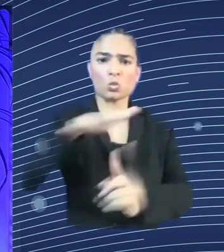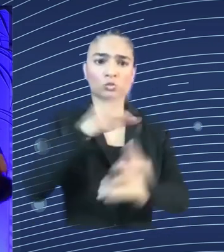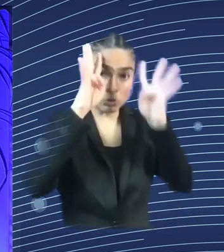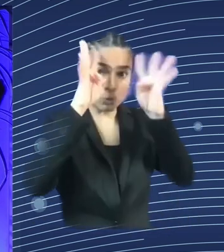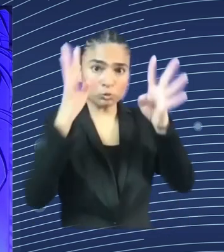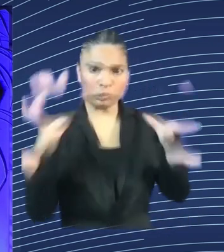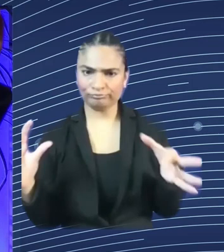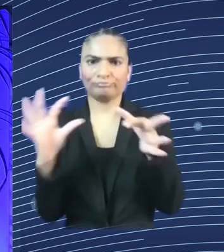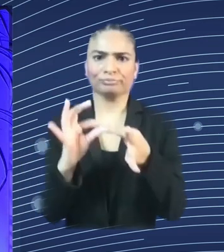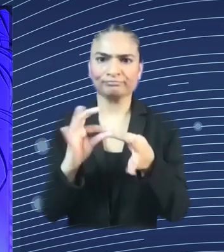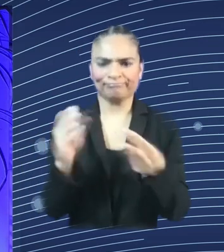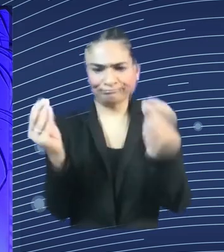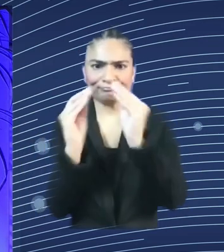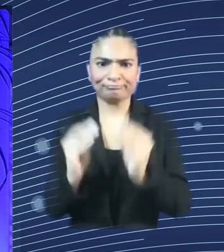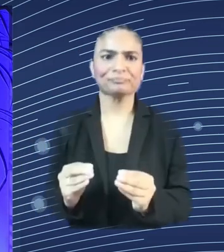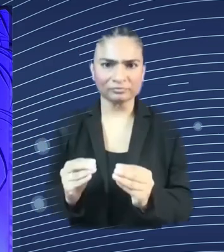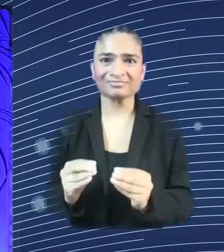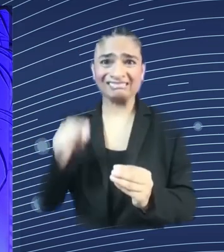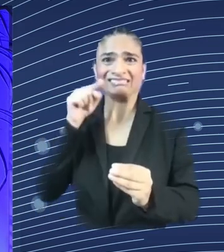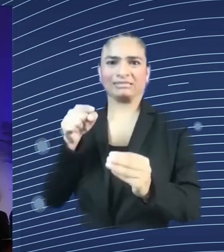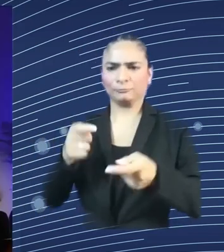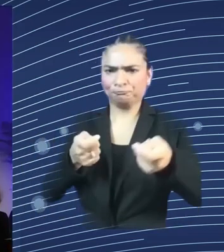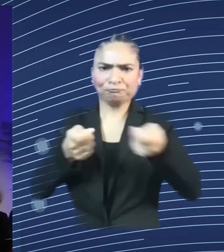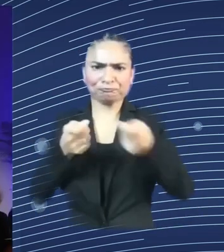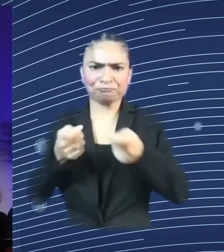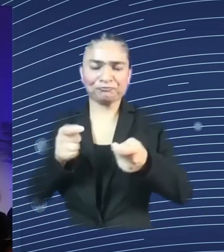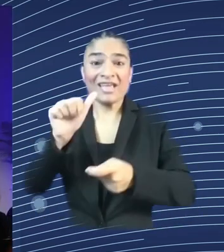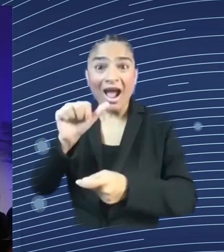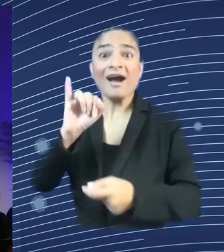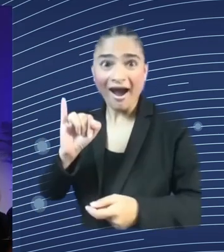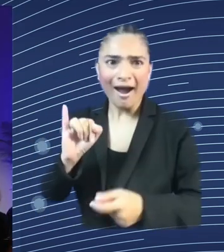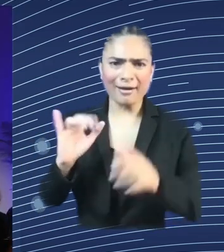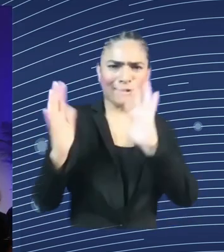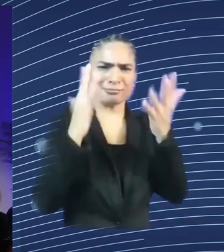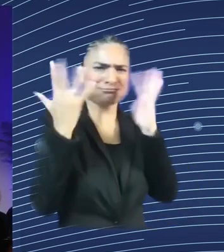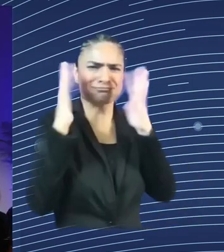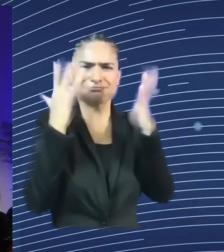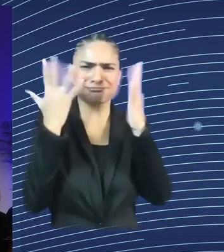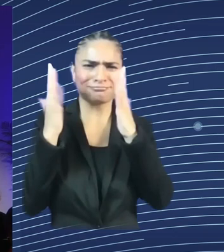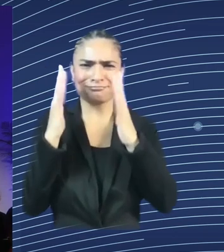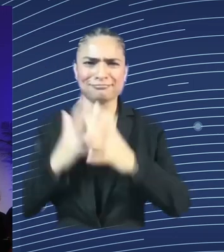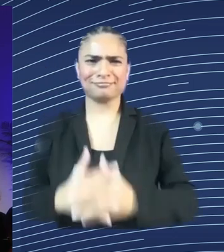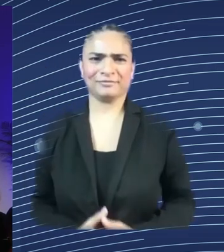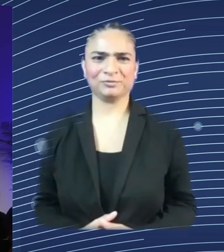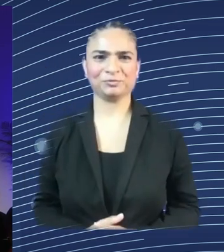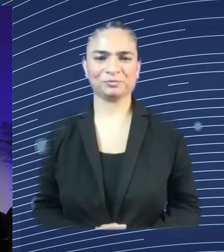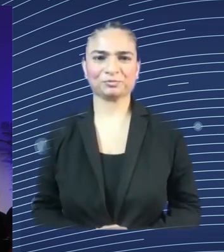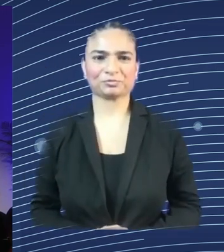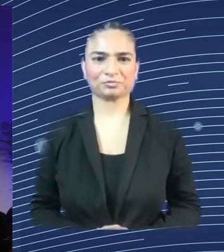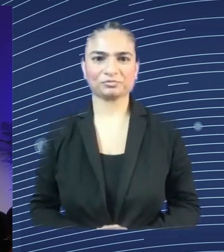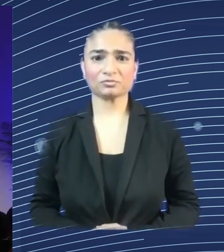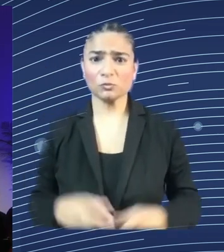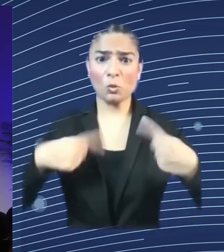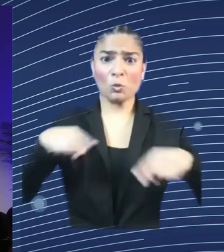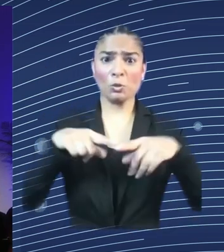We're setting the bar quite high, as you can see. Interpretation, as mentioned before, is available, English, French,